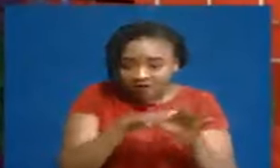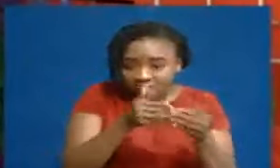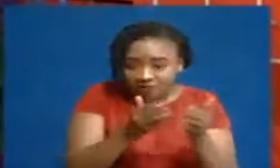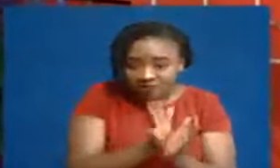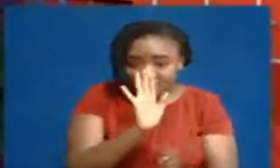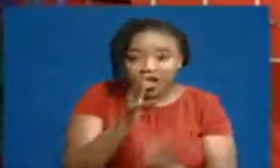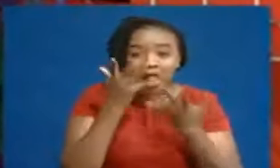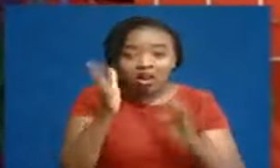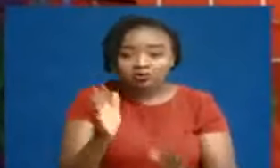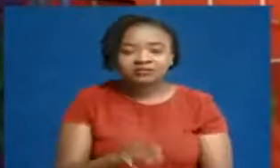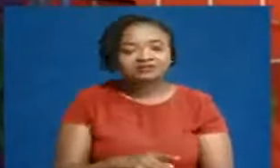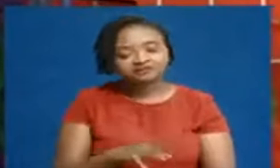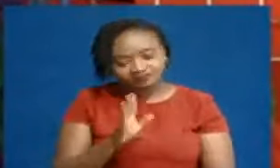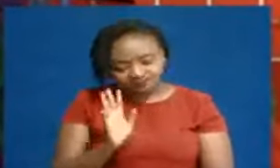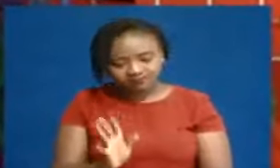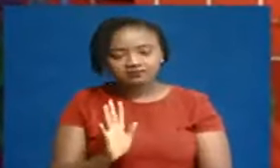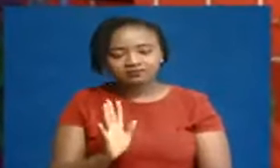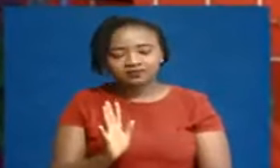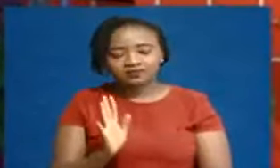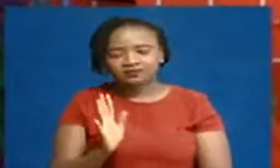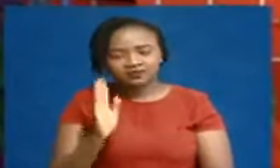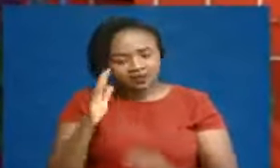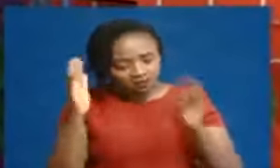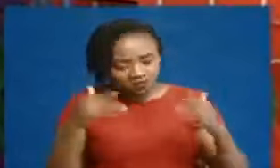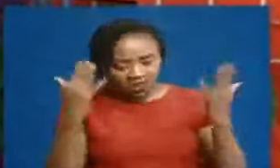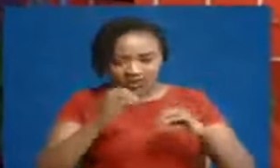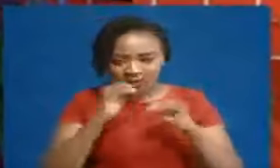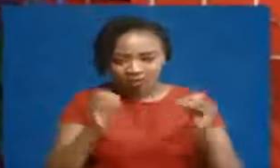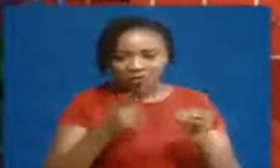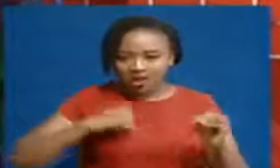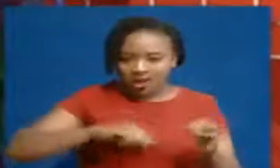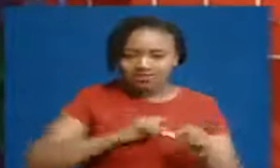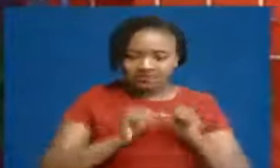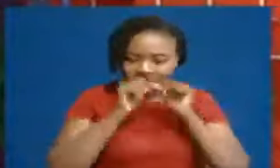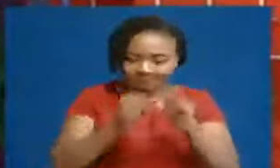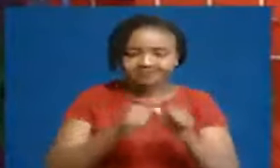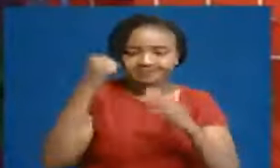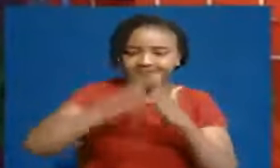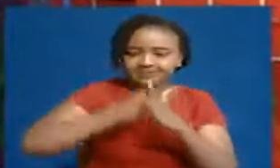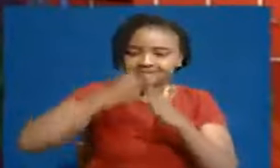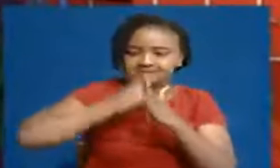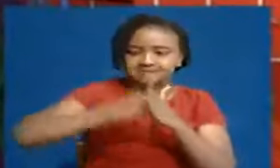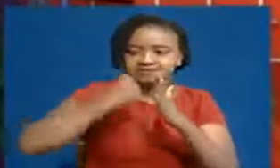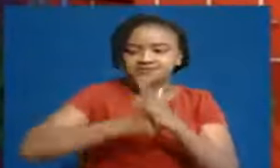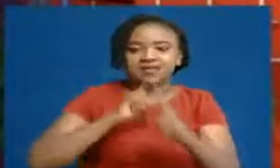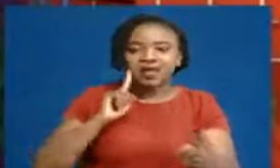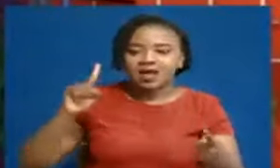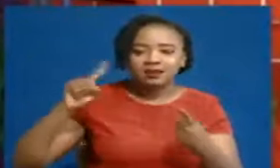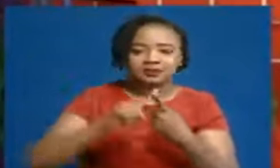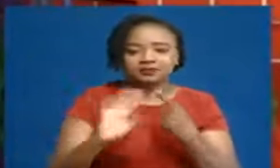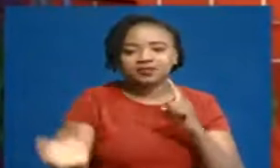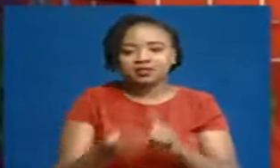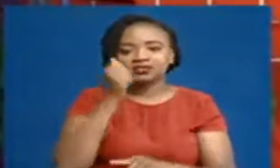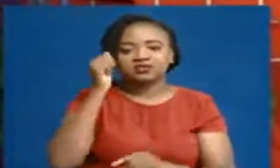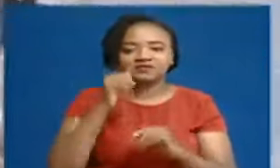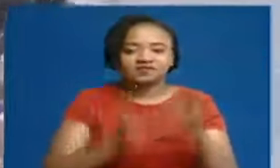na uongozi mbadala wa nchi hii, hatutawacha kuwapigania hadi haki itendeke kwa kila familia